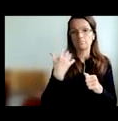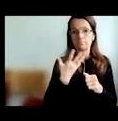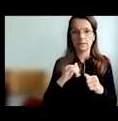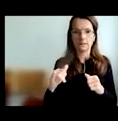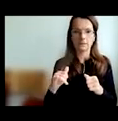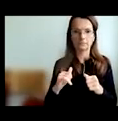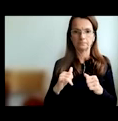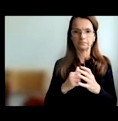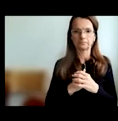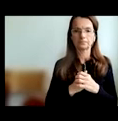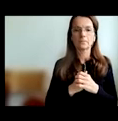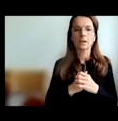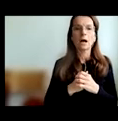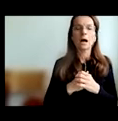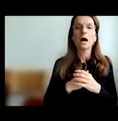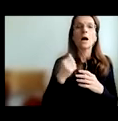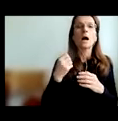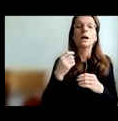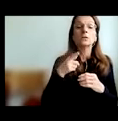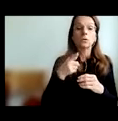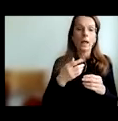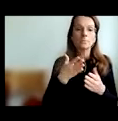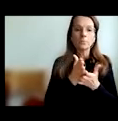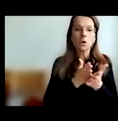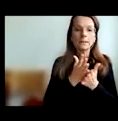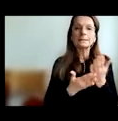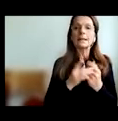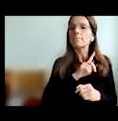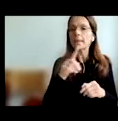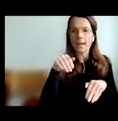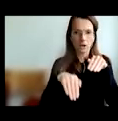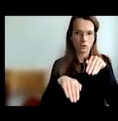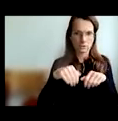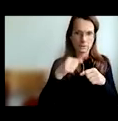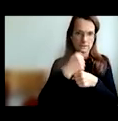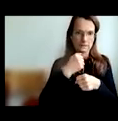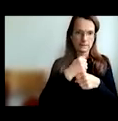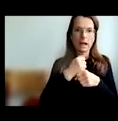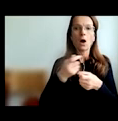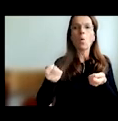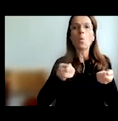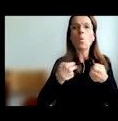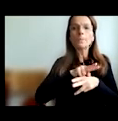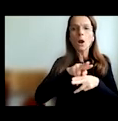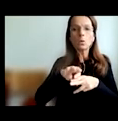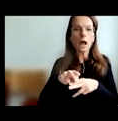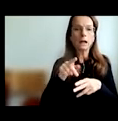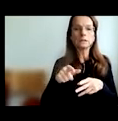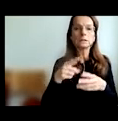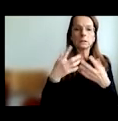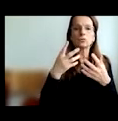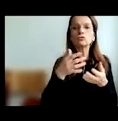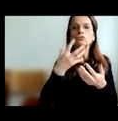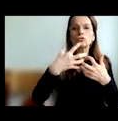the previous past decade, the abundance of other has